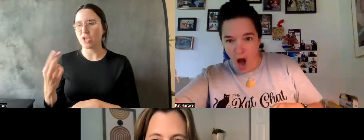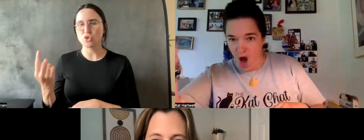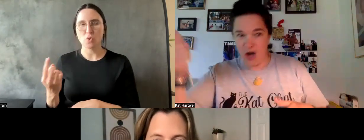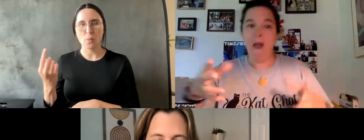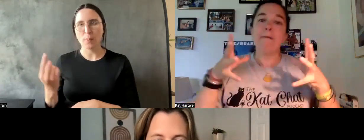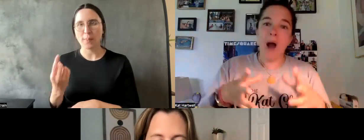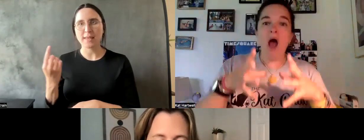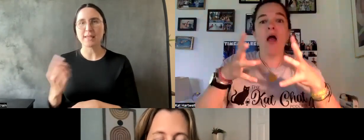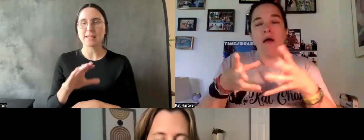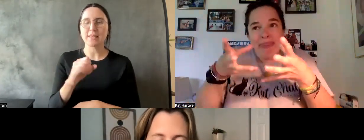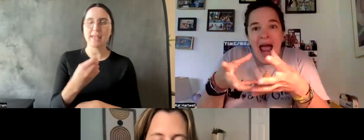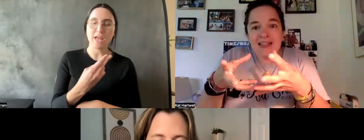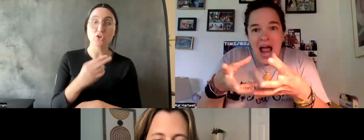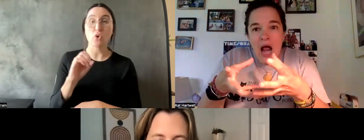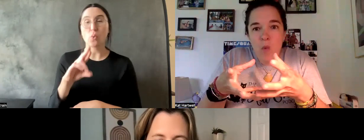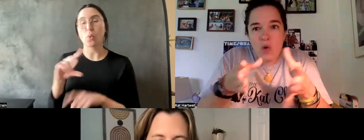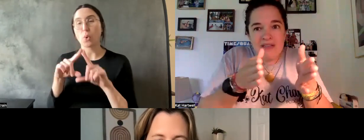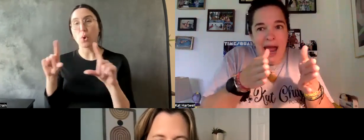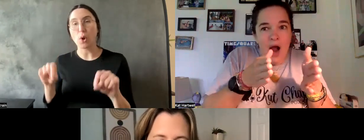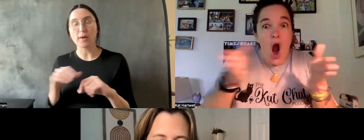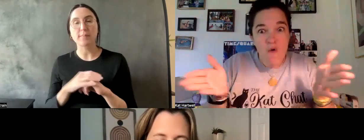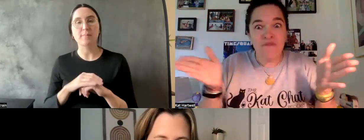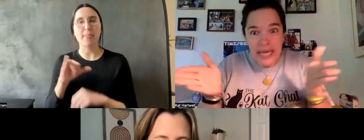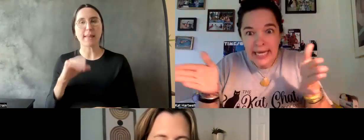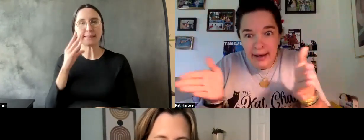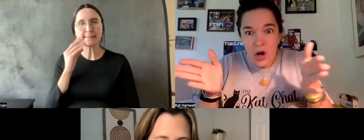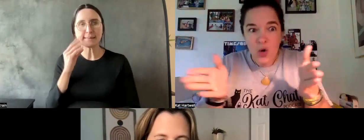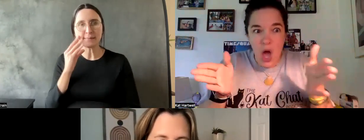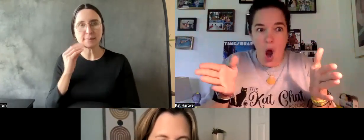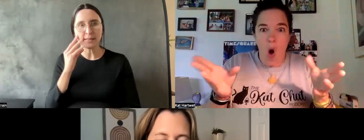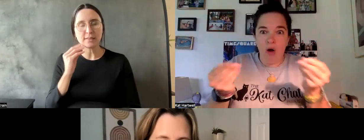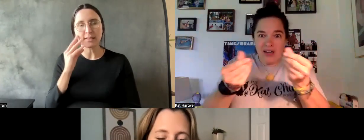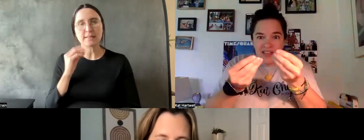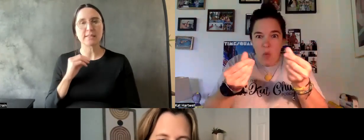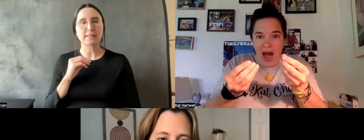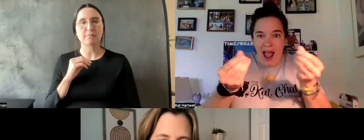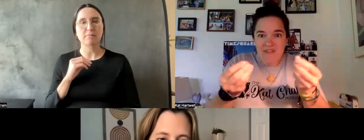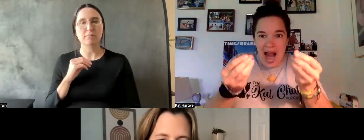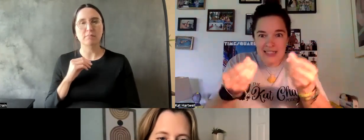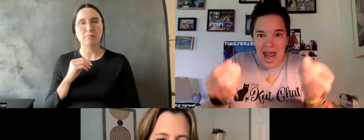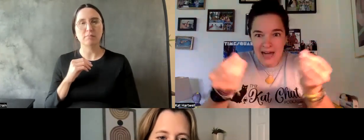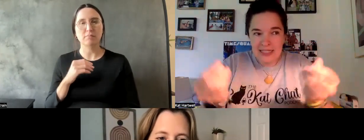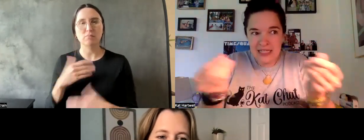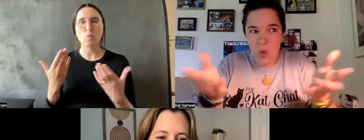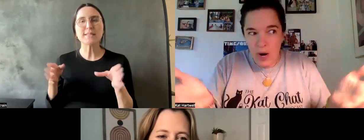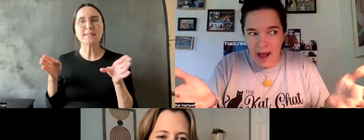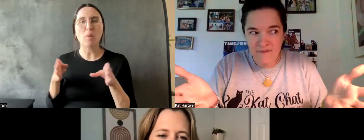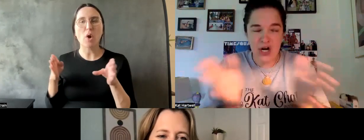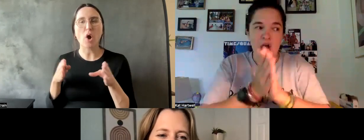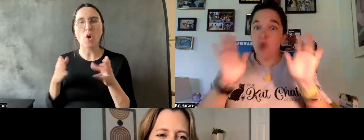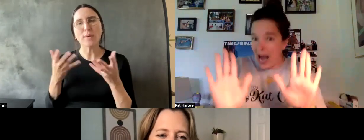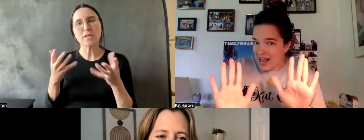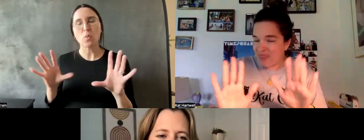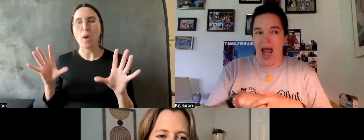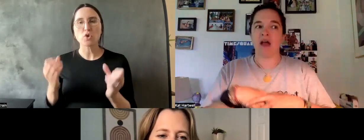or card. But Yeah, that time, it was like COVID, didn't want to have contact or